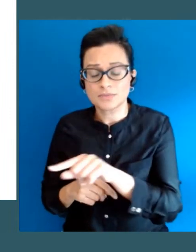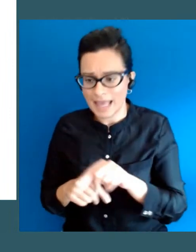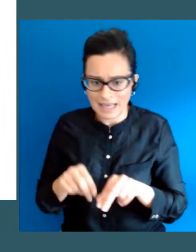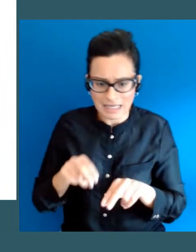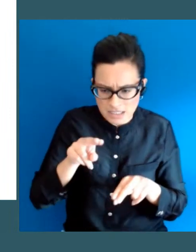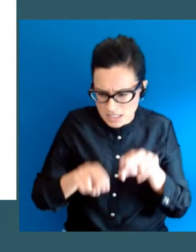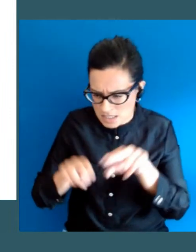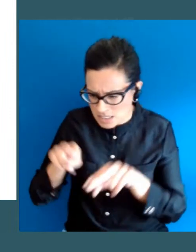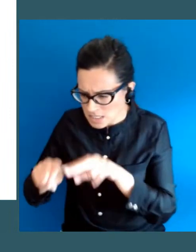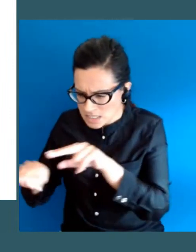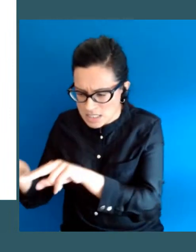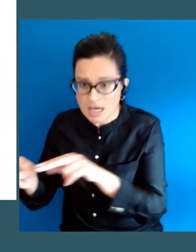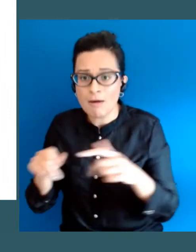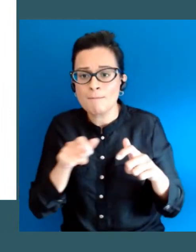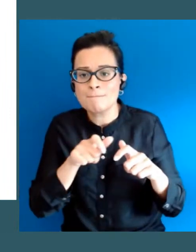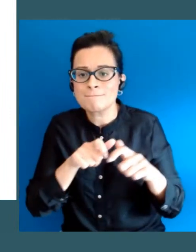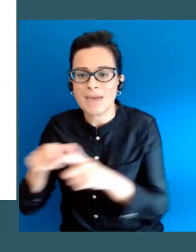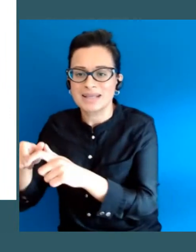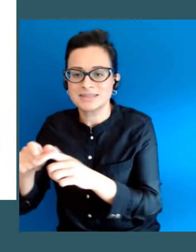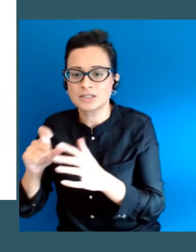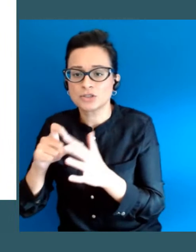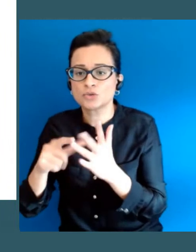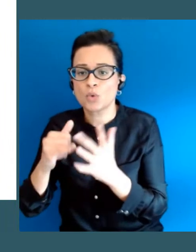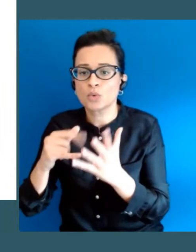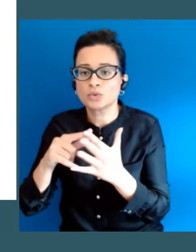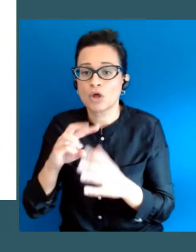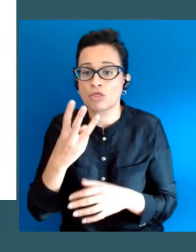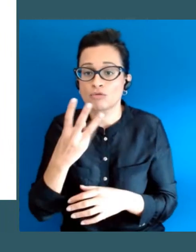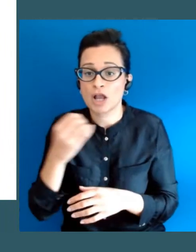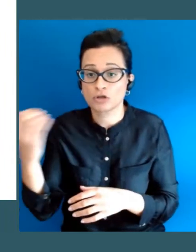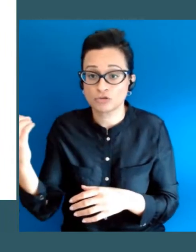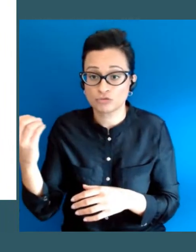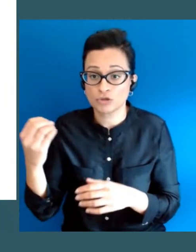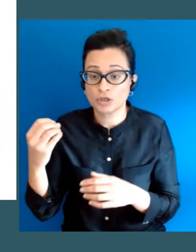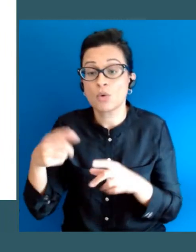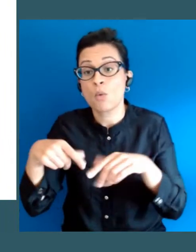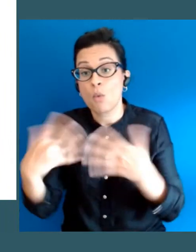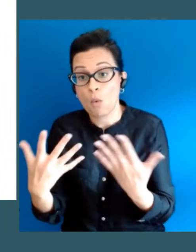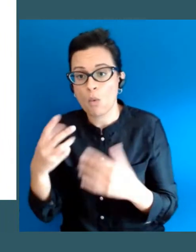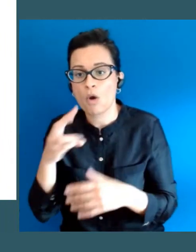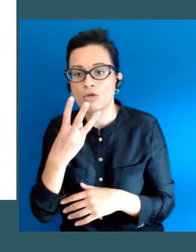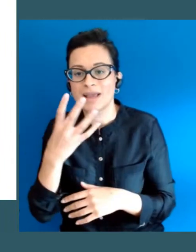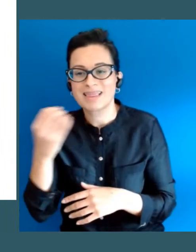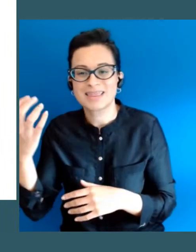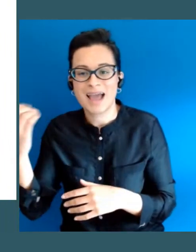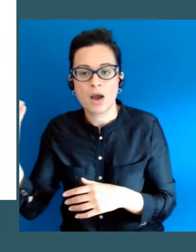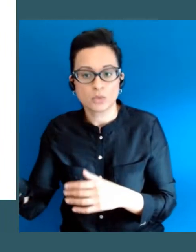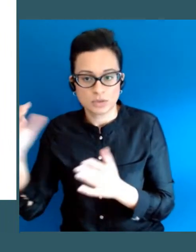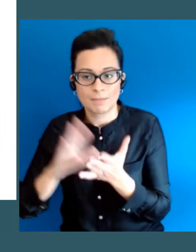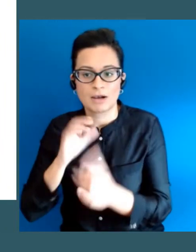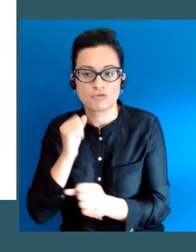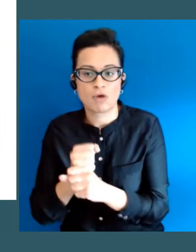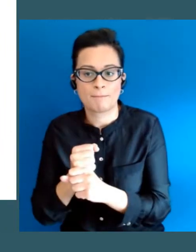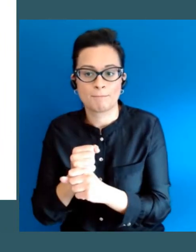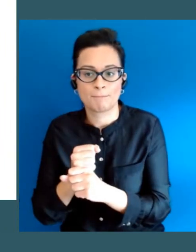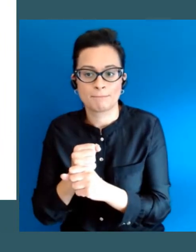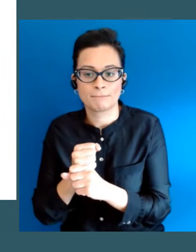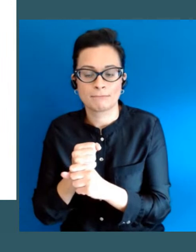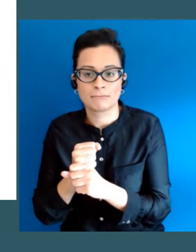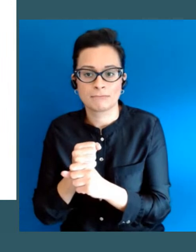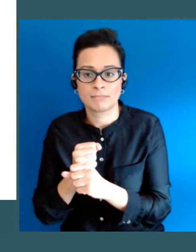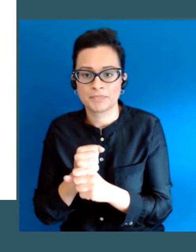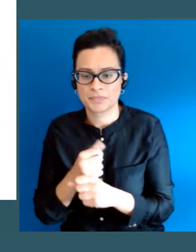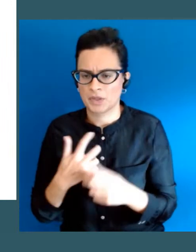maintenance dose of 300 versus 3,000 milligrams. And interestingly, they found